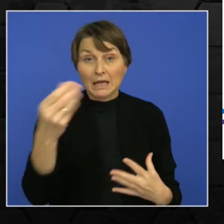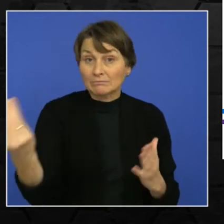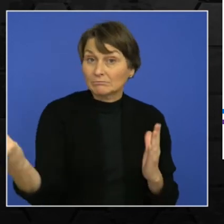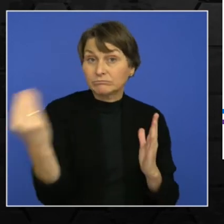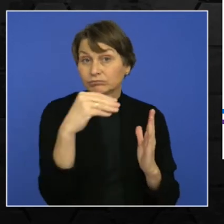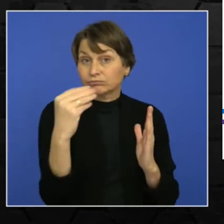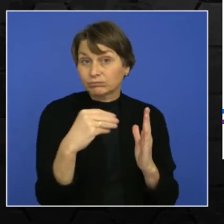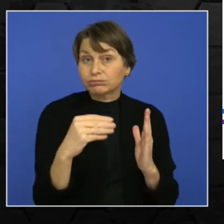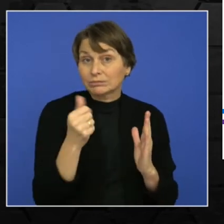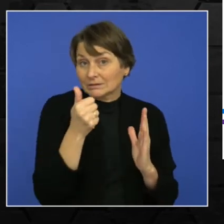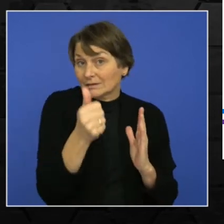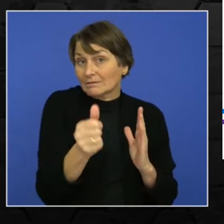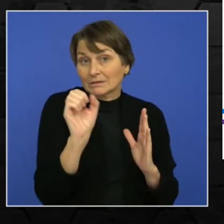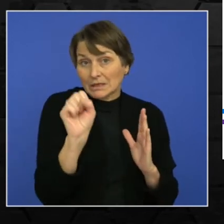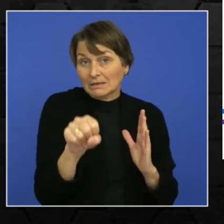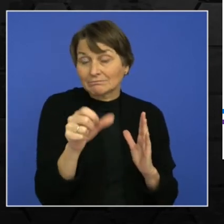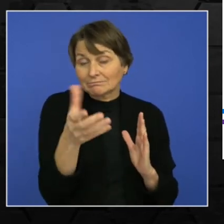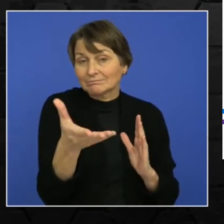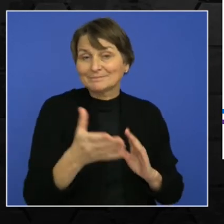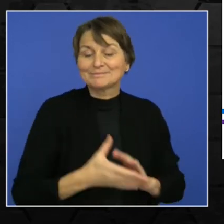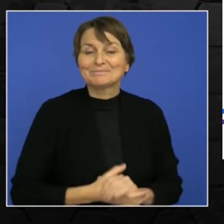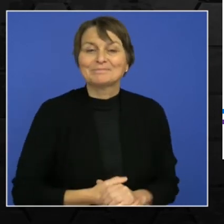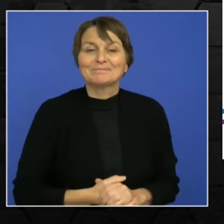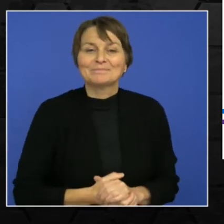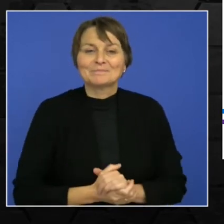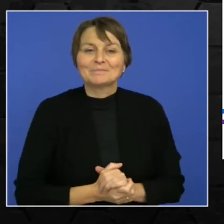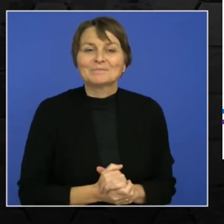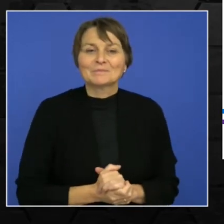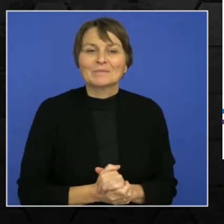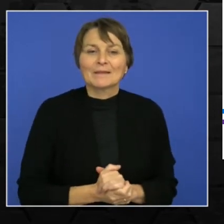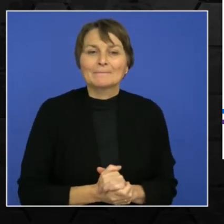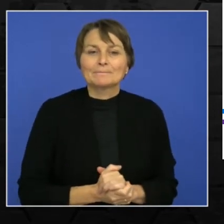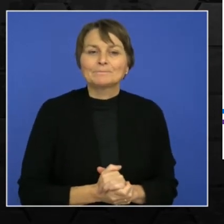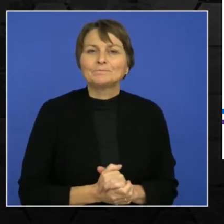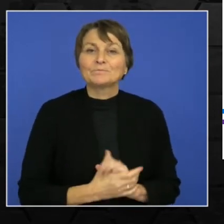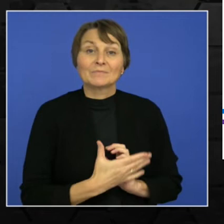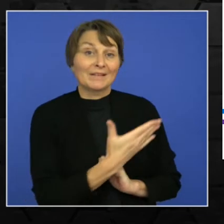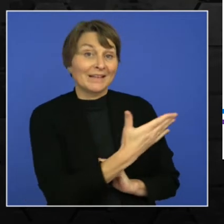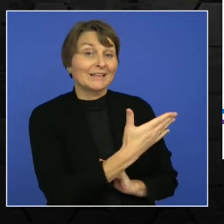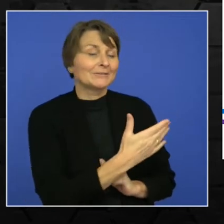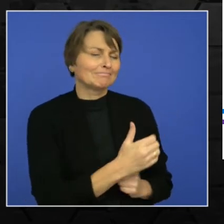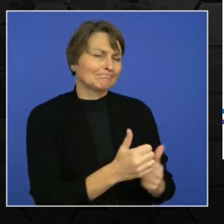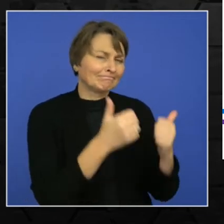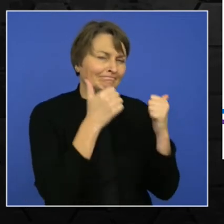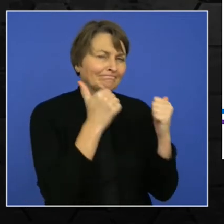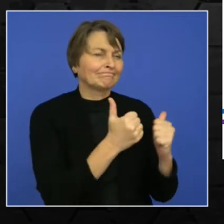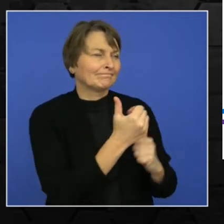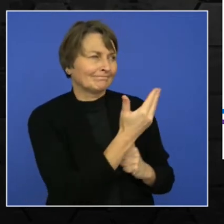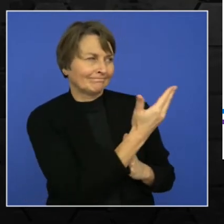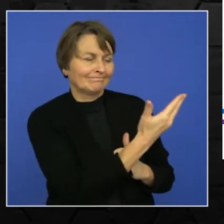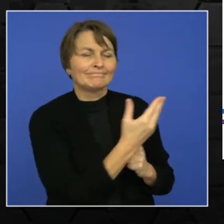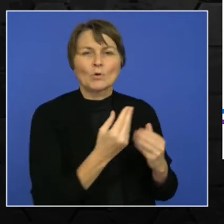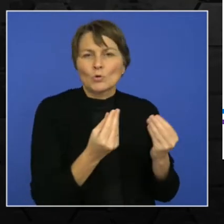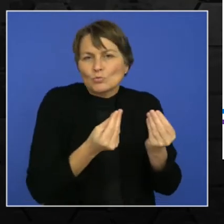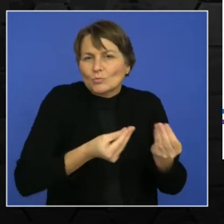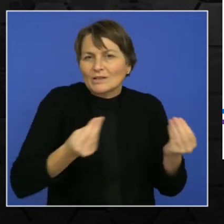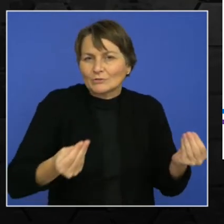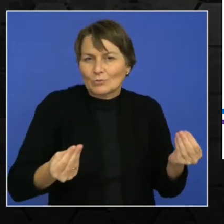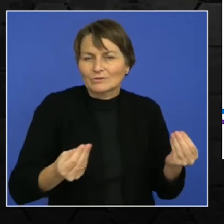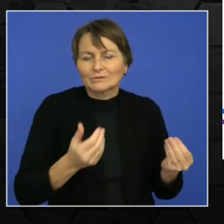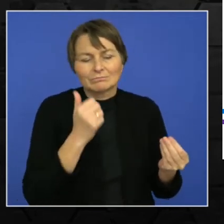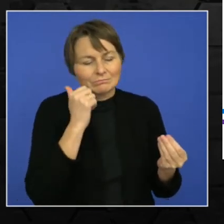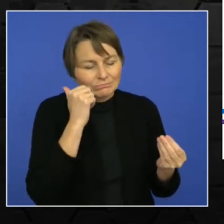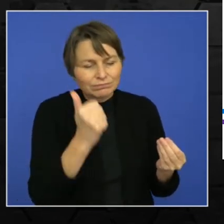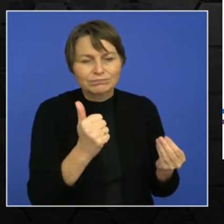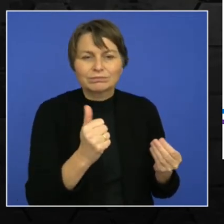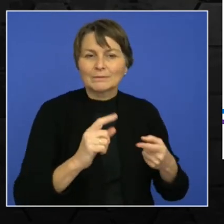And then the like specific resources that I would like to recommend are the first one is Andrew